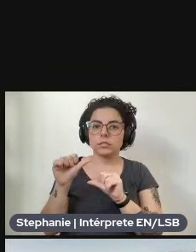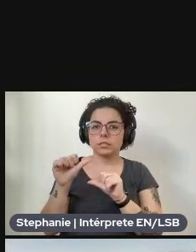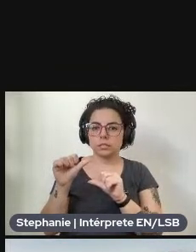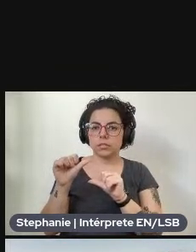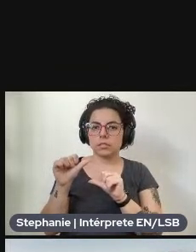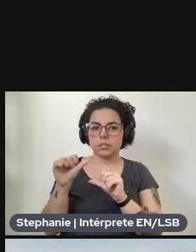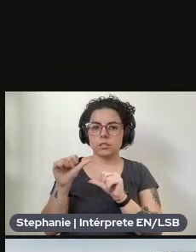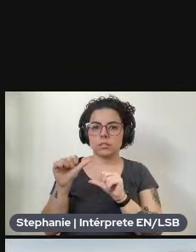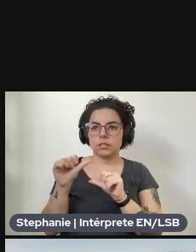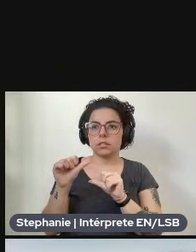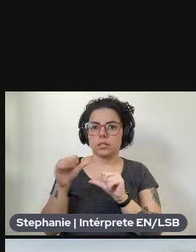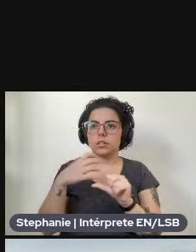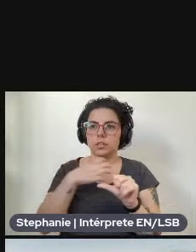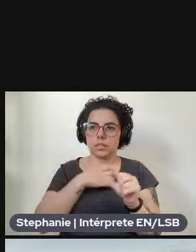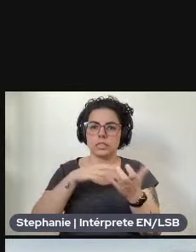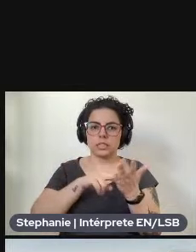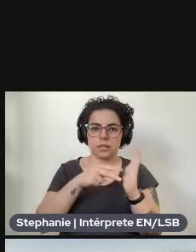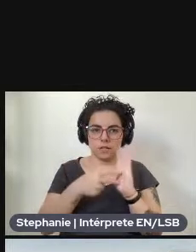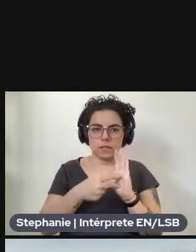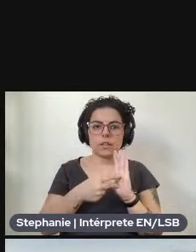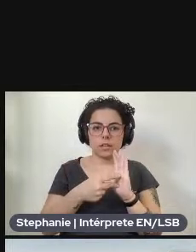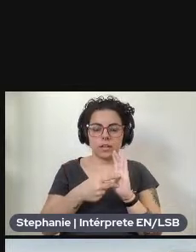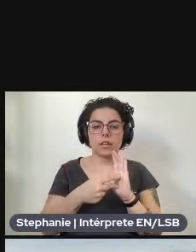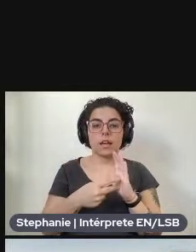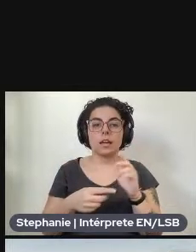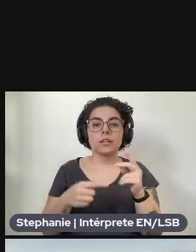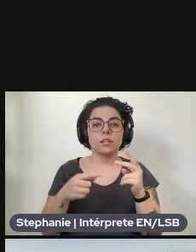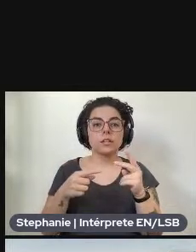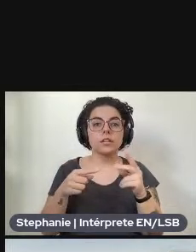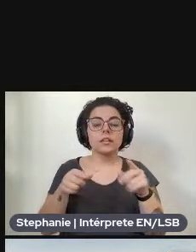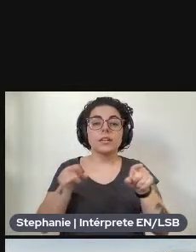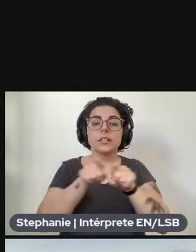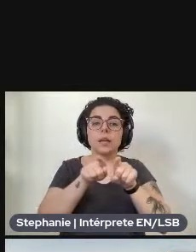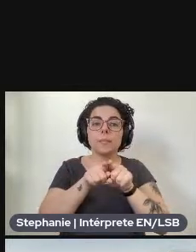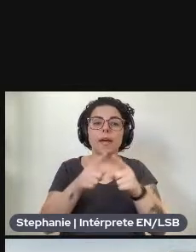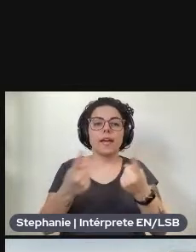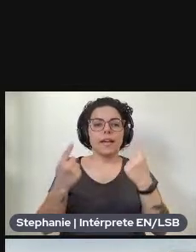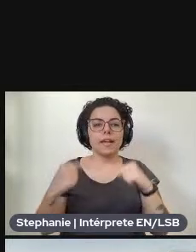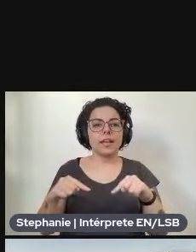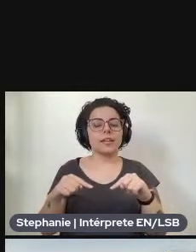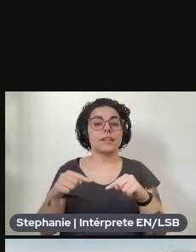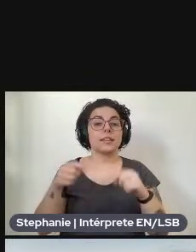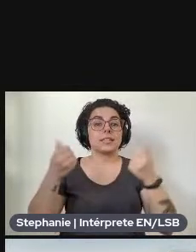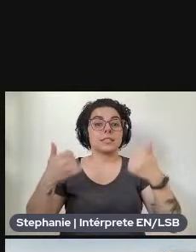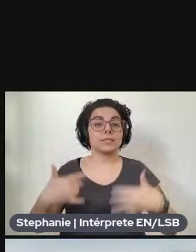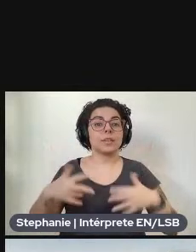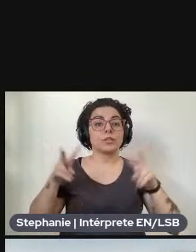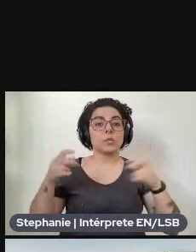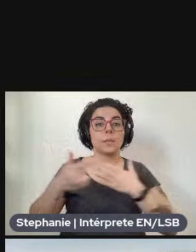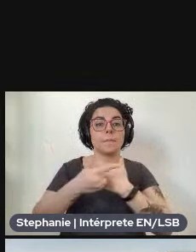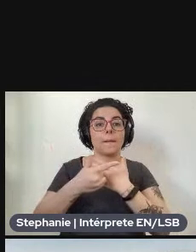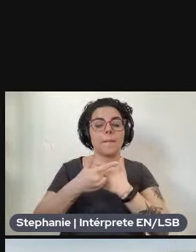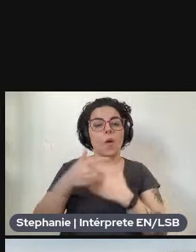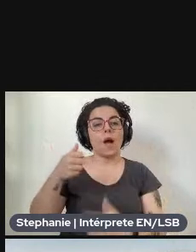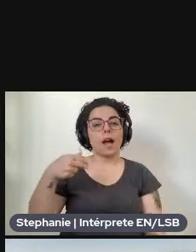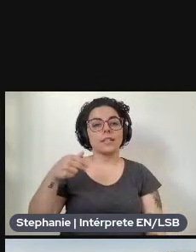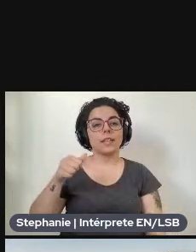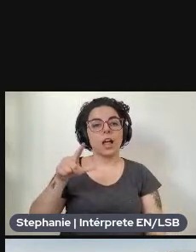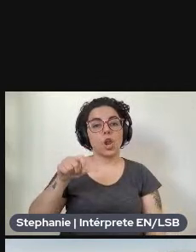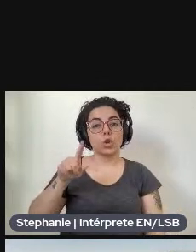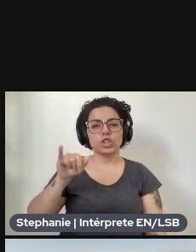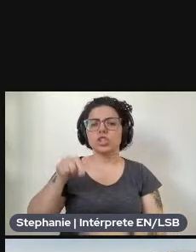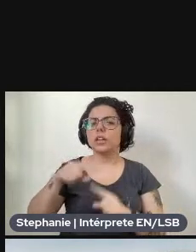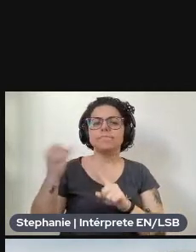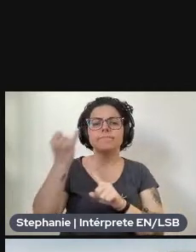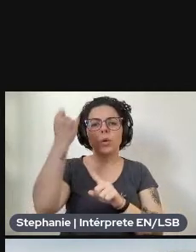the constructionalization account also foregrounds the role of analogy. So as I already mentioned before,